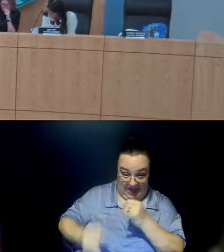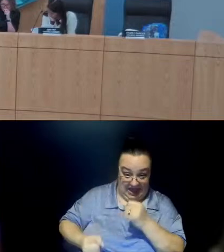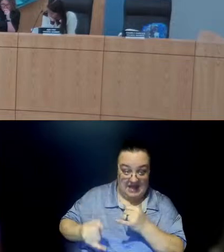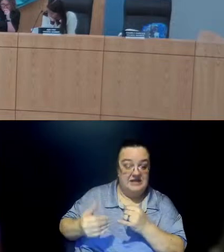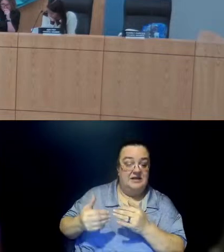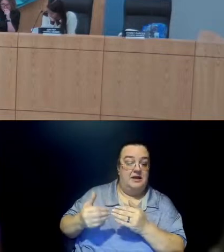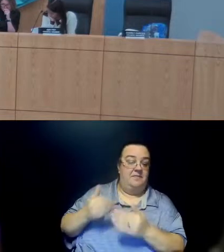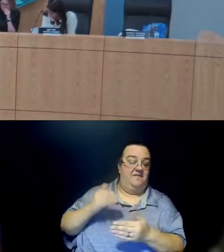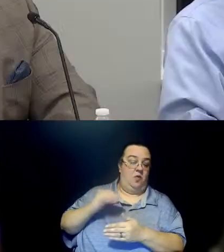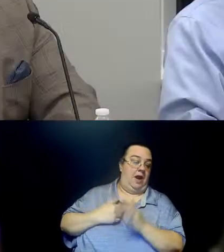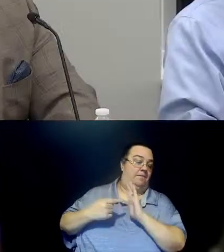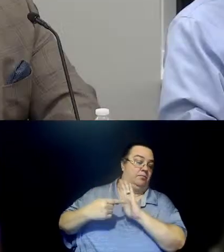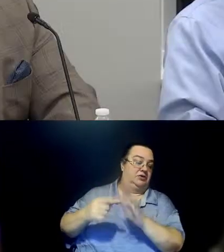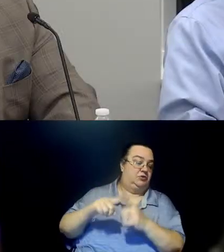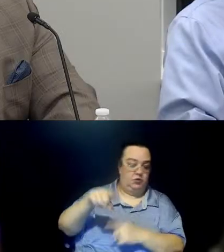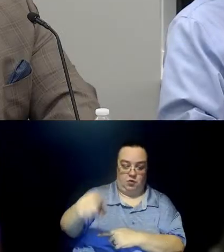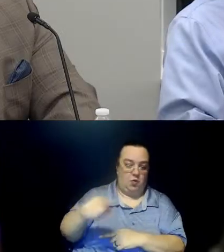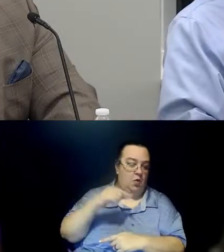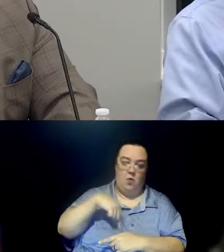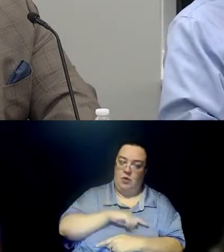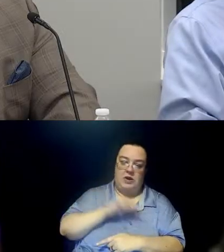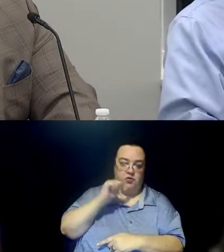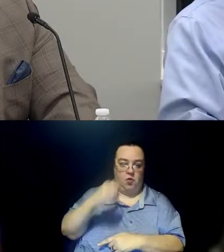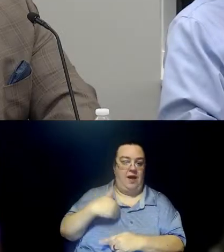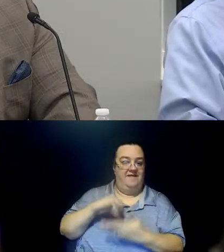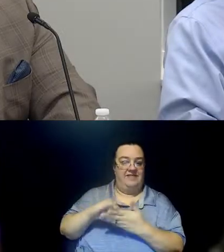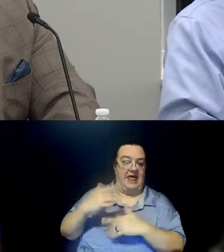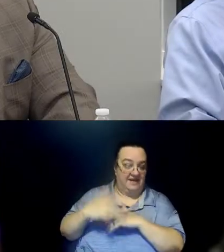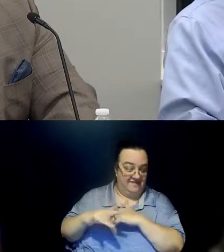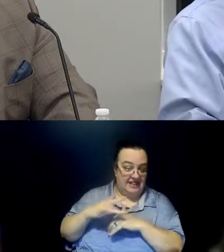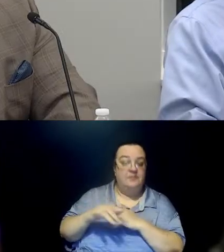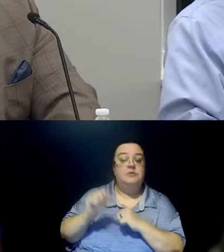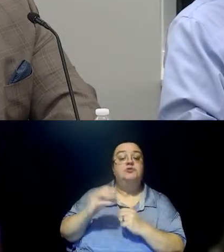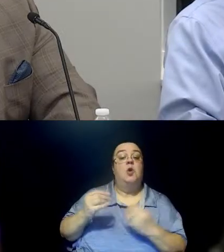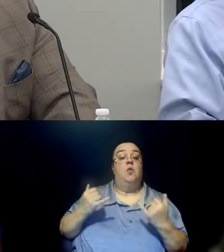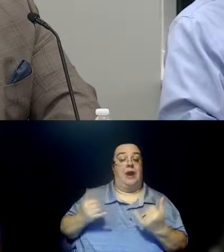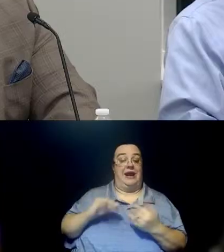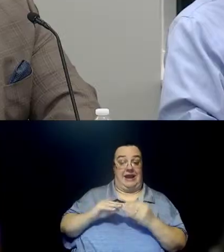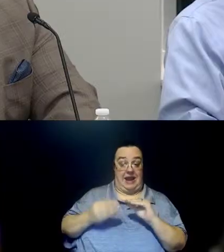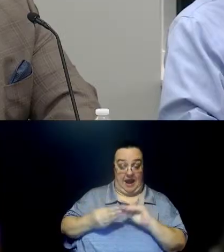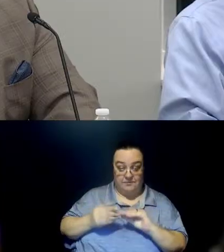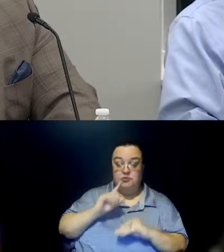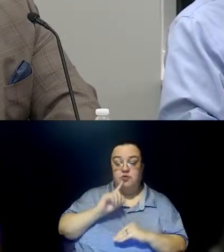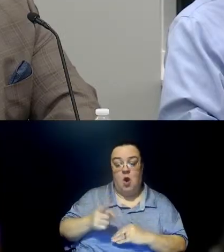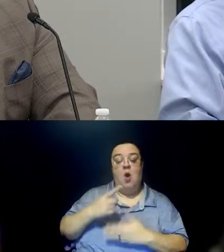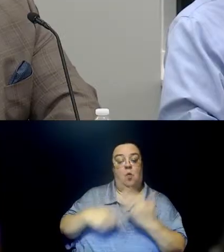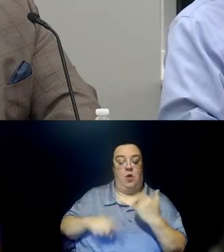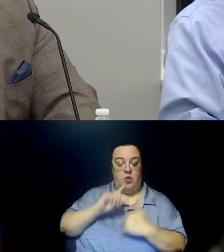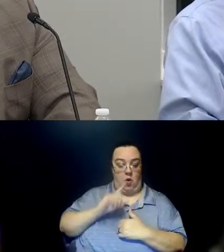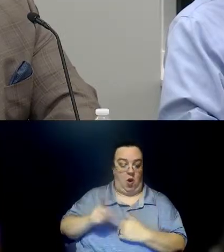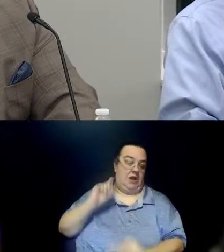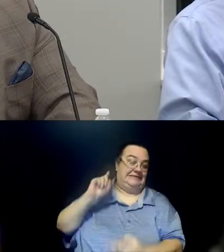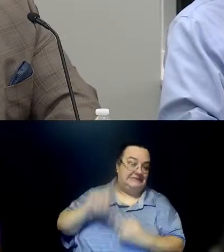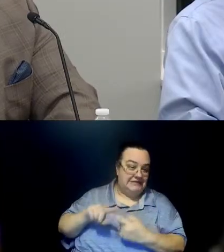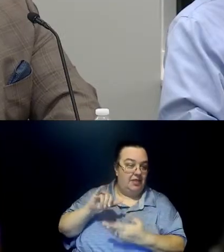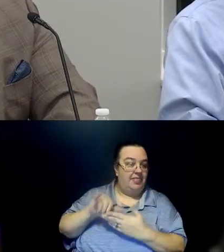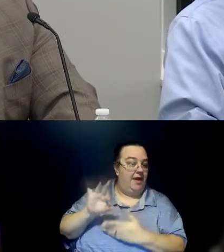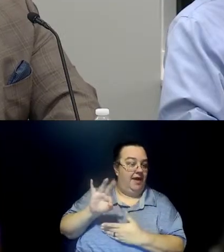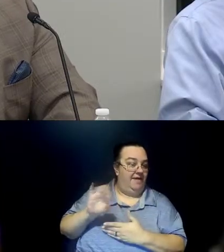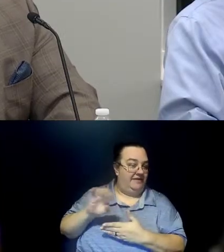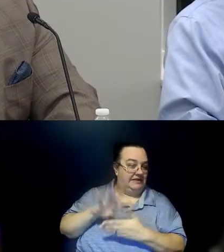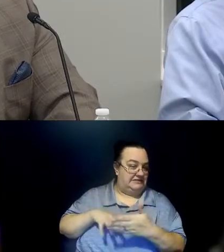to you all, we do not have that available. So right now, the numbers are what the numbers are until that fee schedule